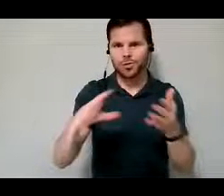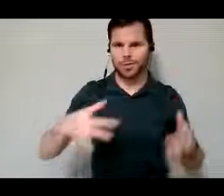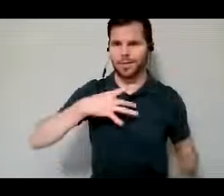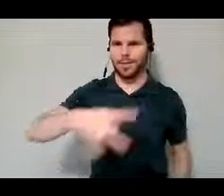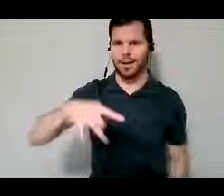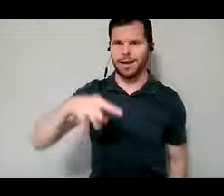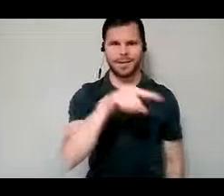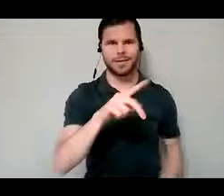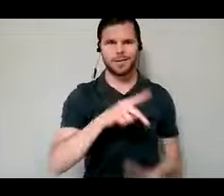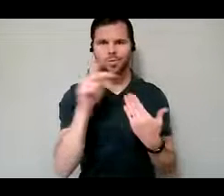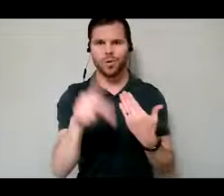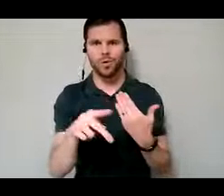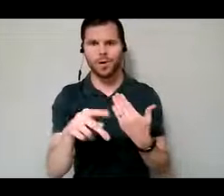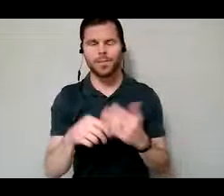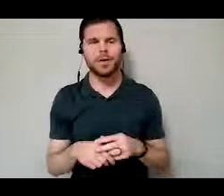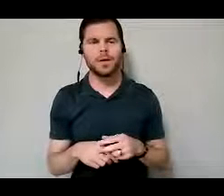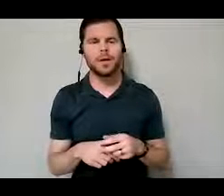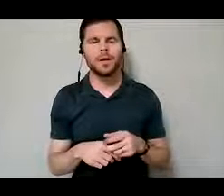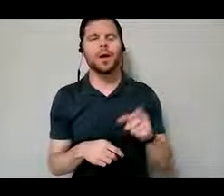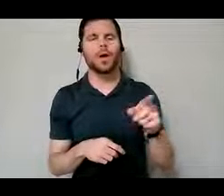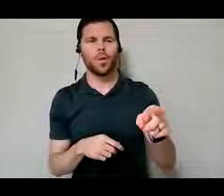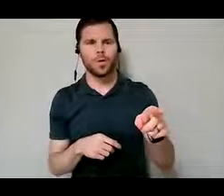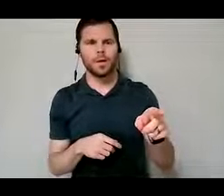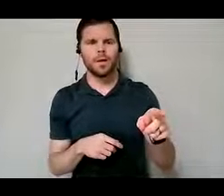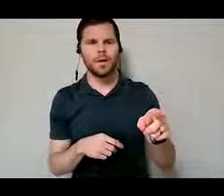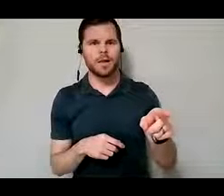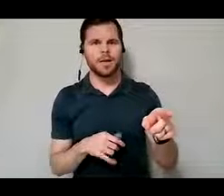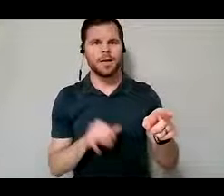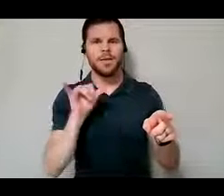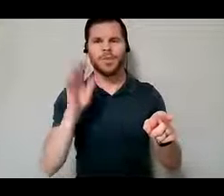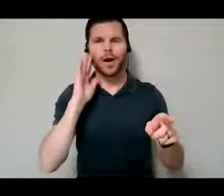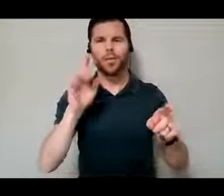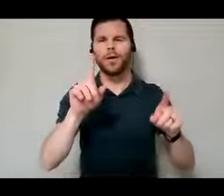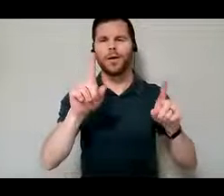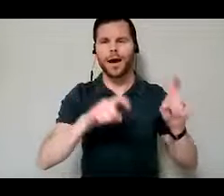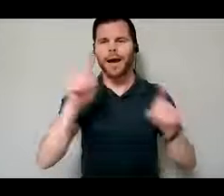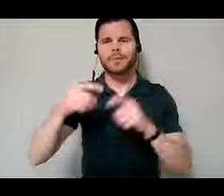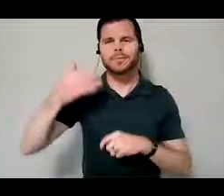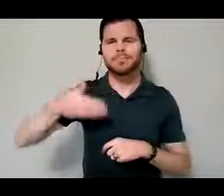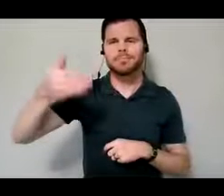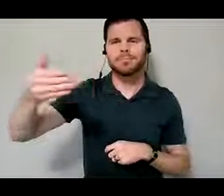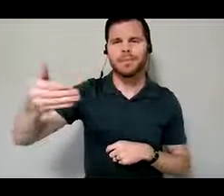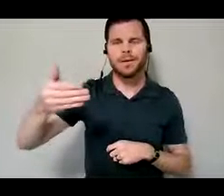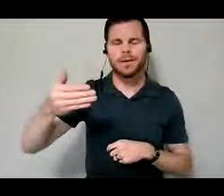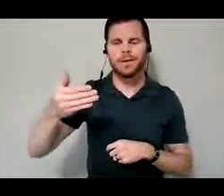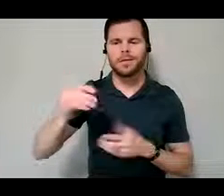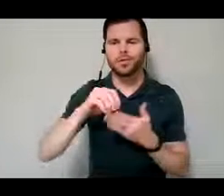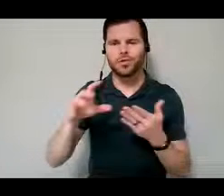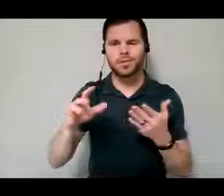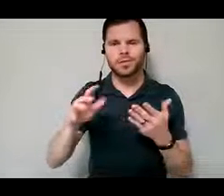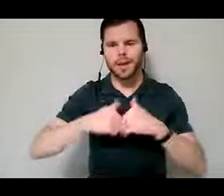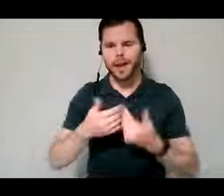Oh, this is another response. Every so often they'll ask how the students feel EduGuide has been helpful. And so they